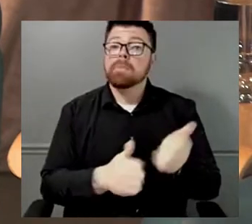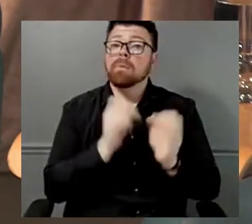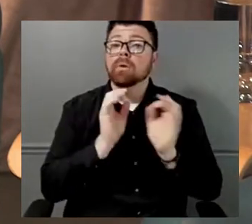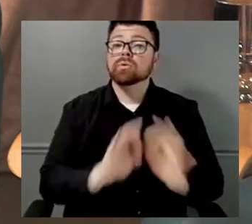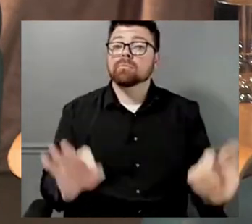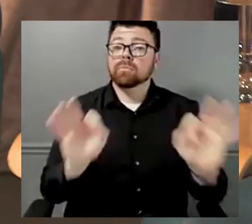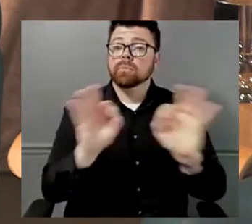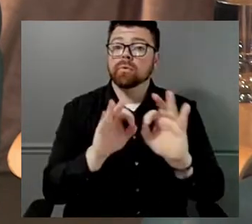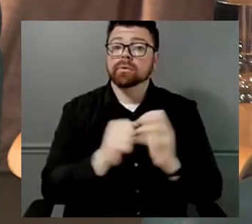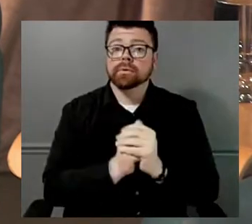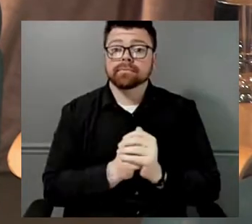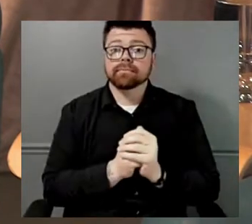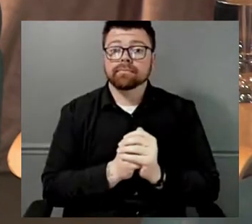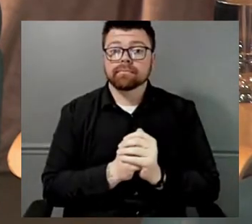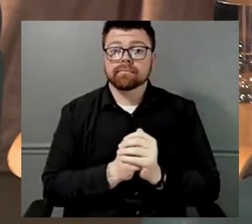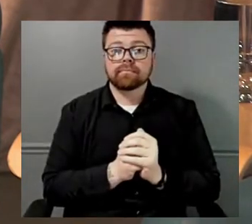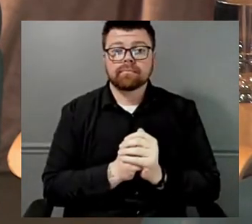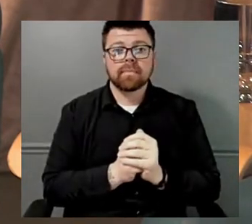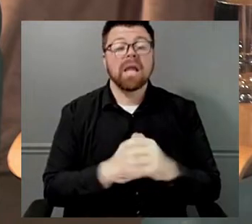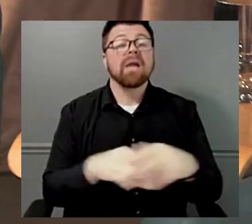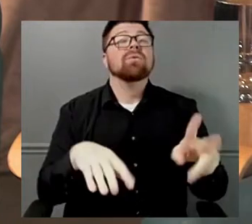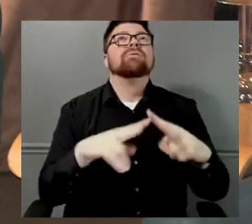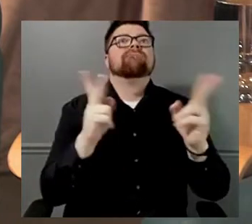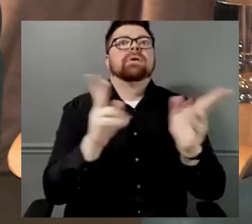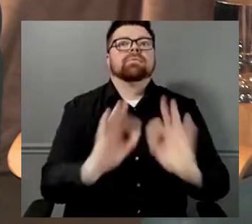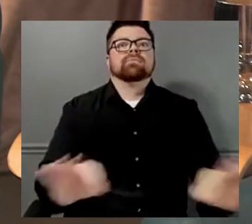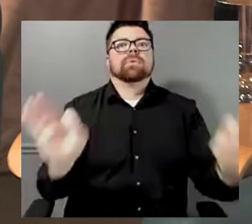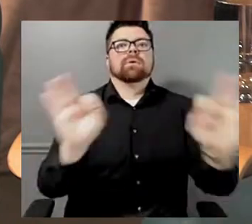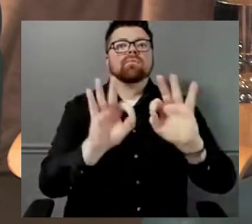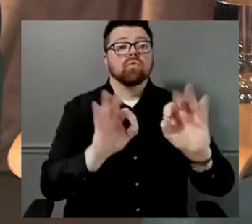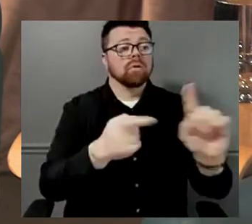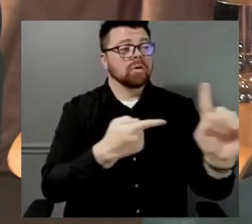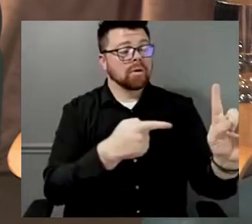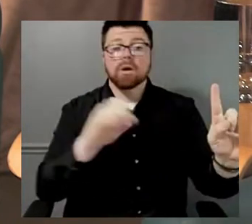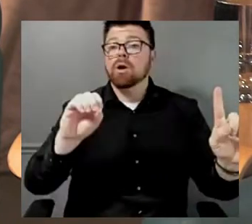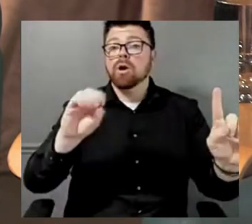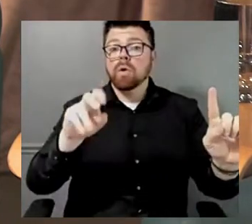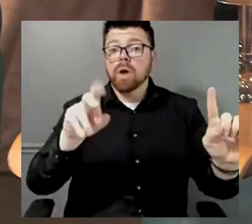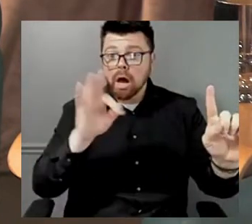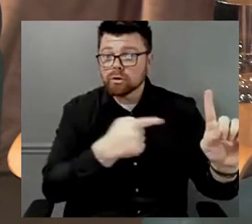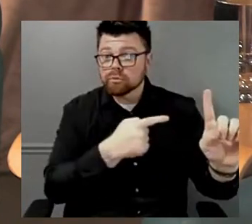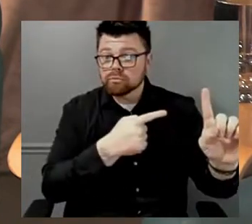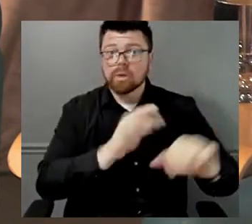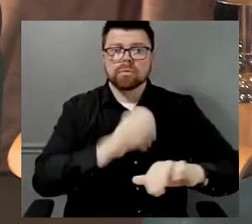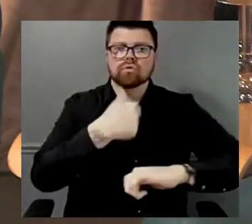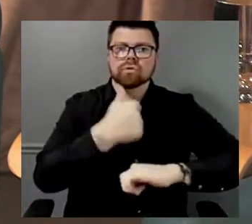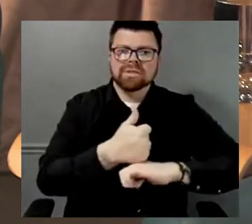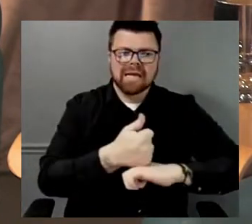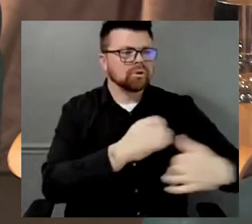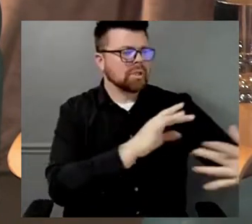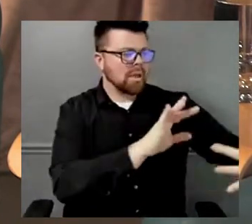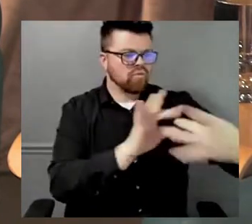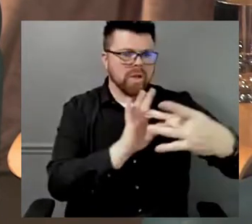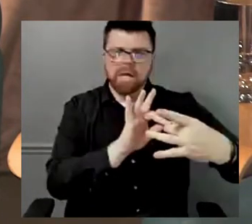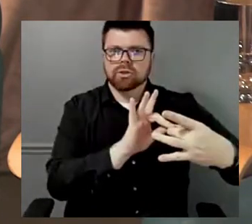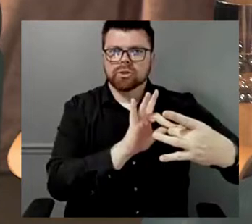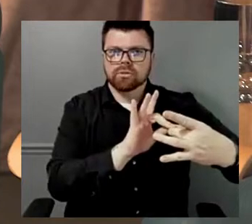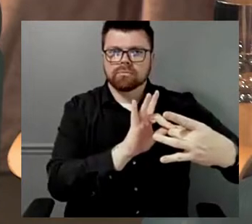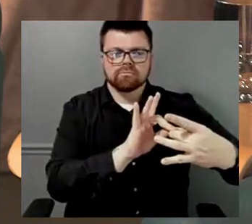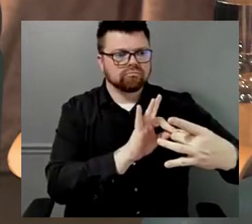it was very, very significant to her in establishing our relationships vis-a-vis